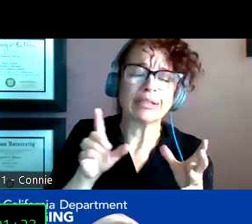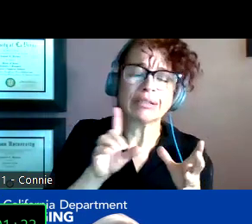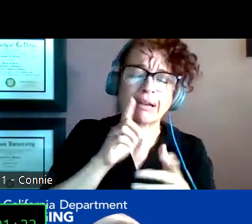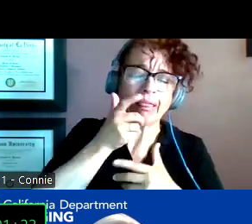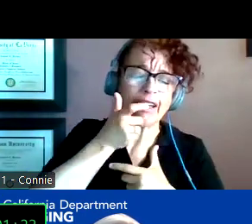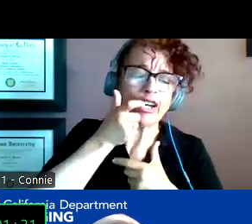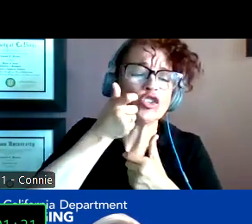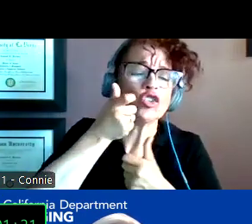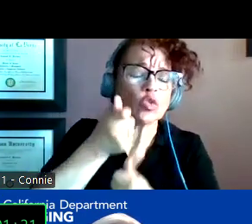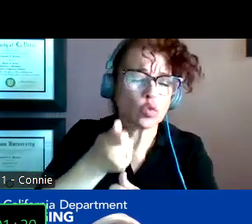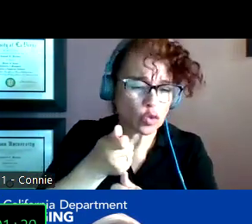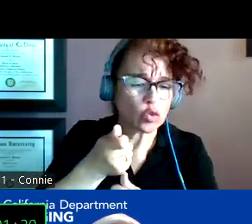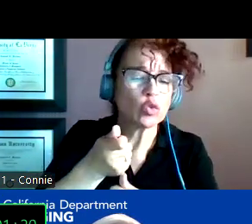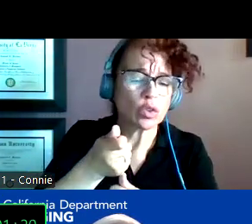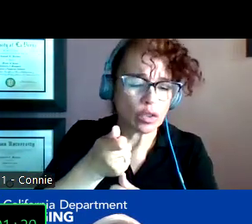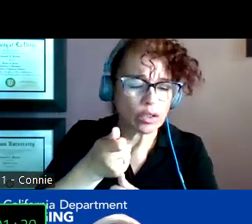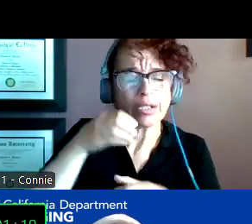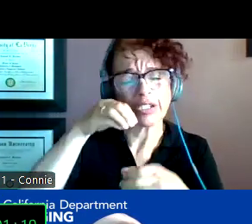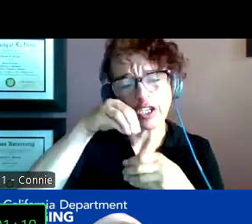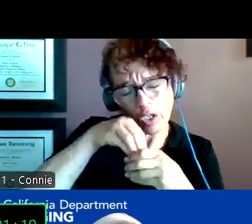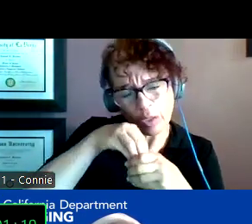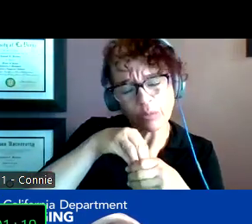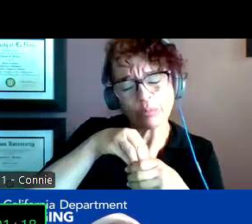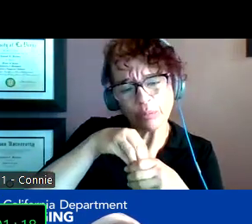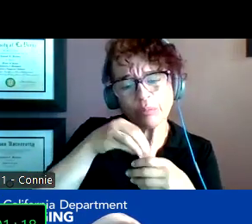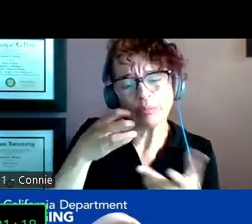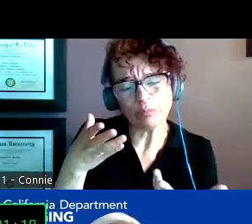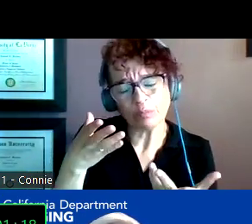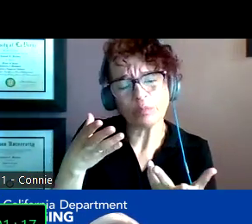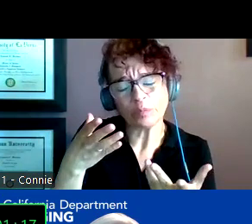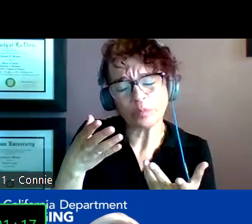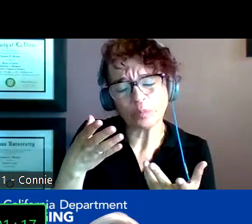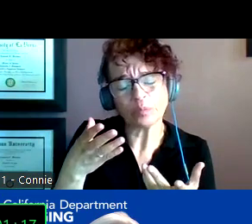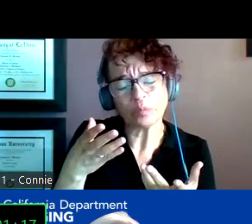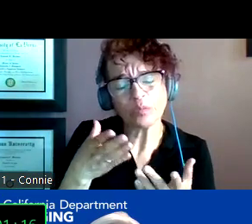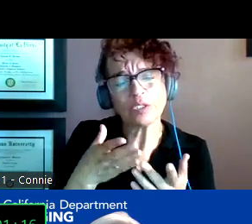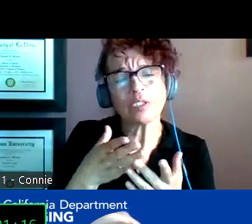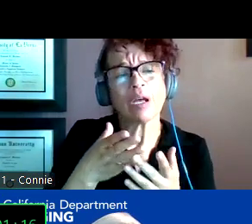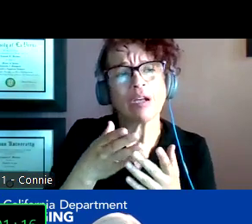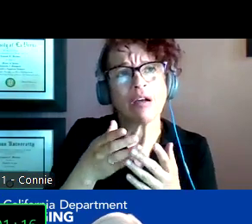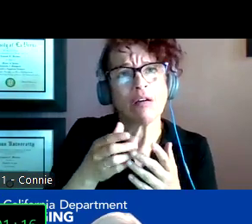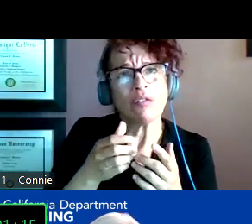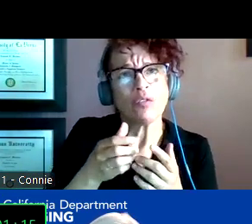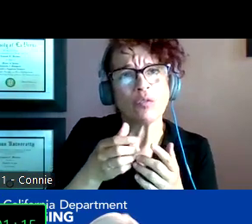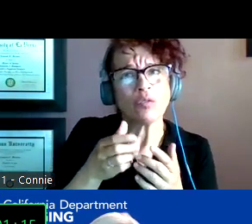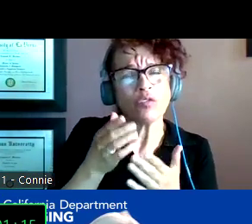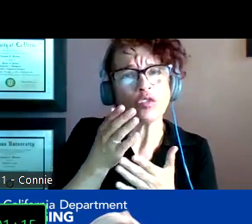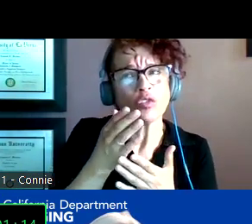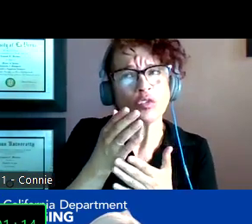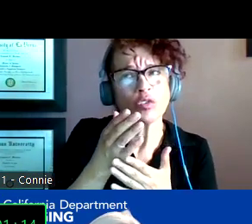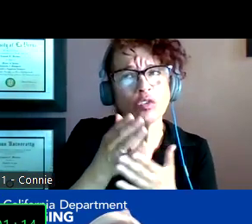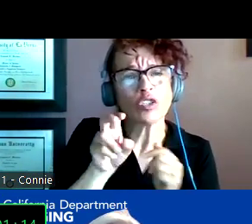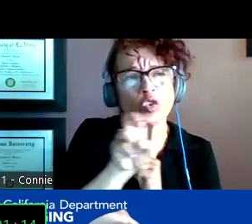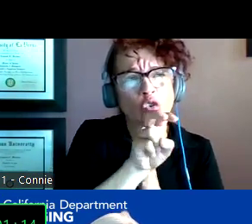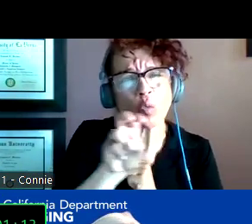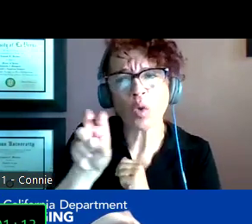interested in doing that because, like, as you just brought up that some